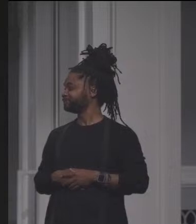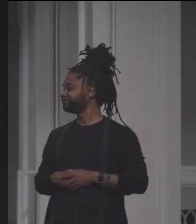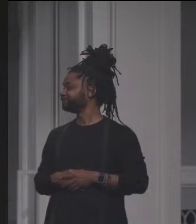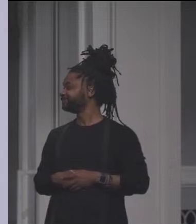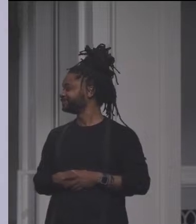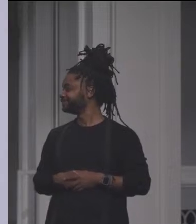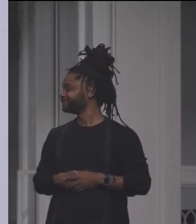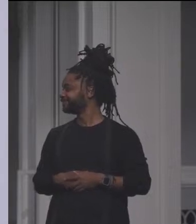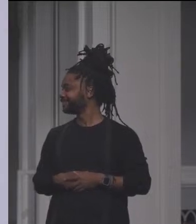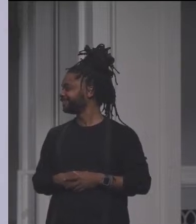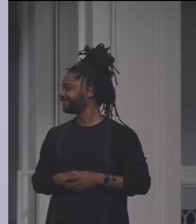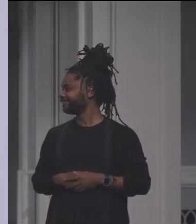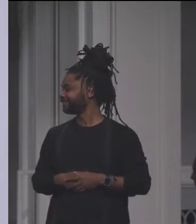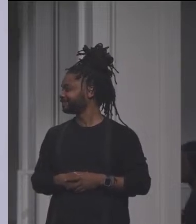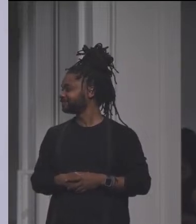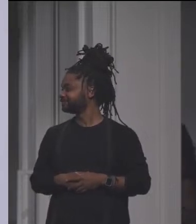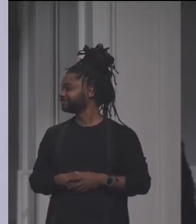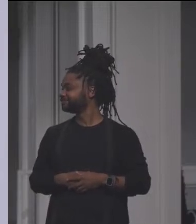Okay.